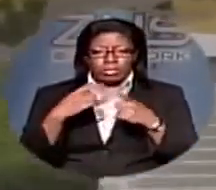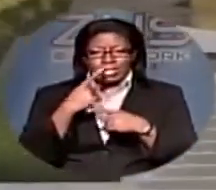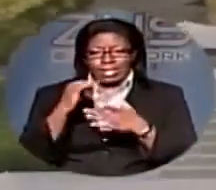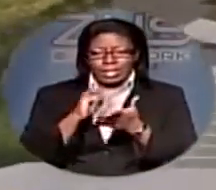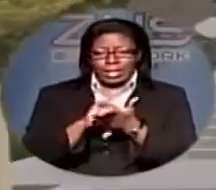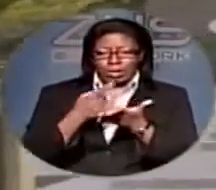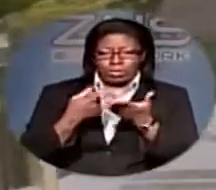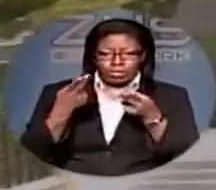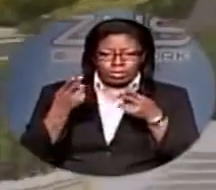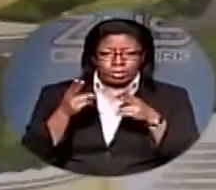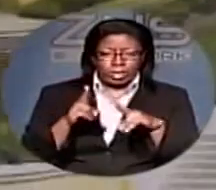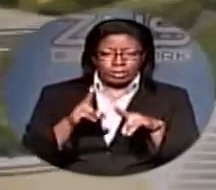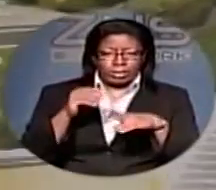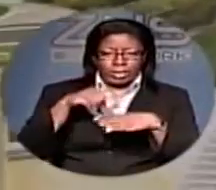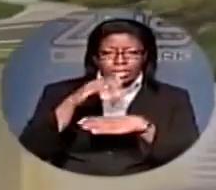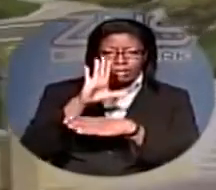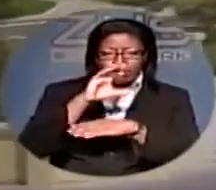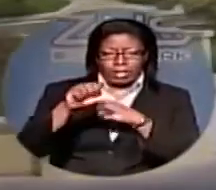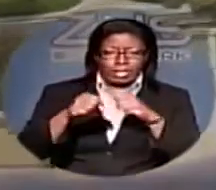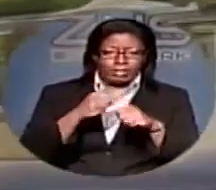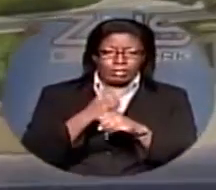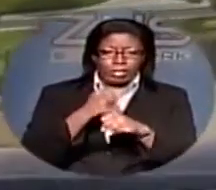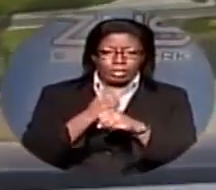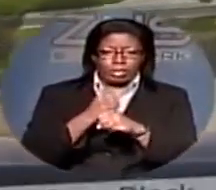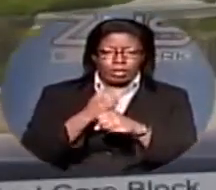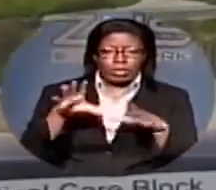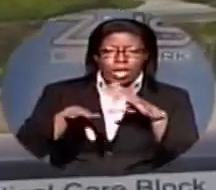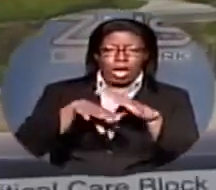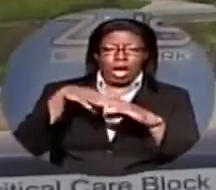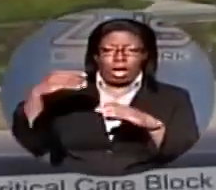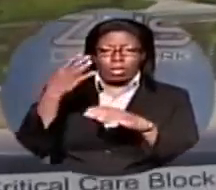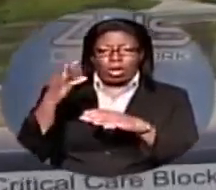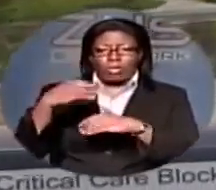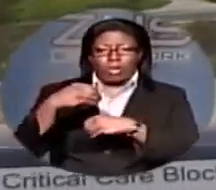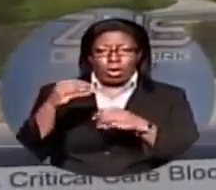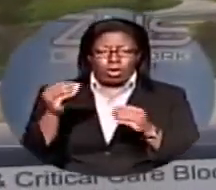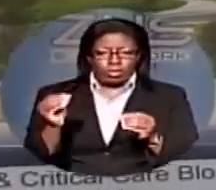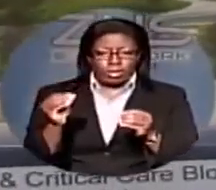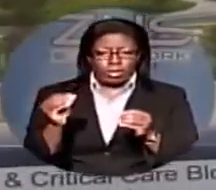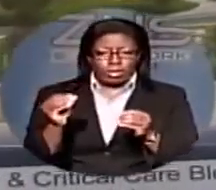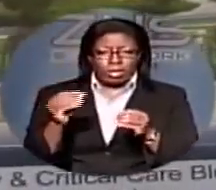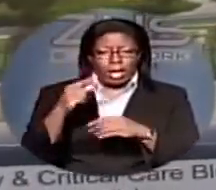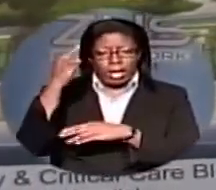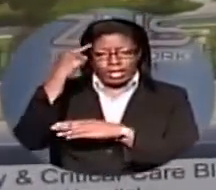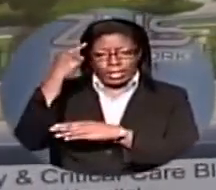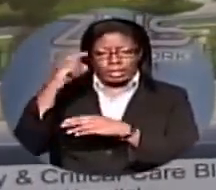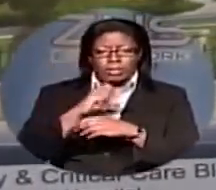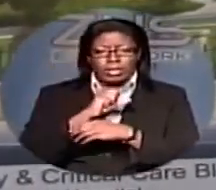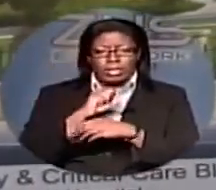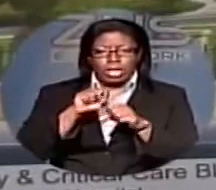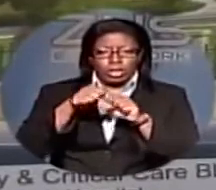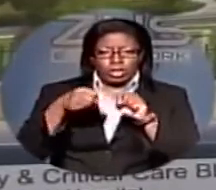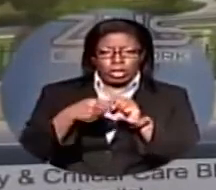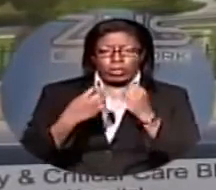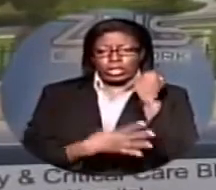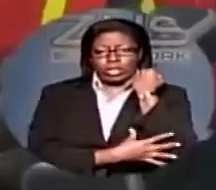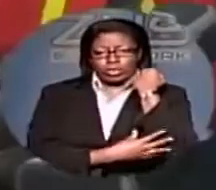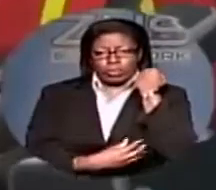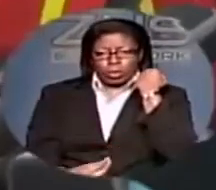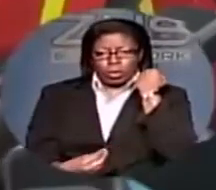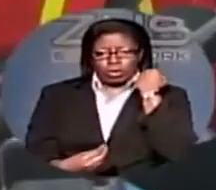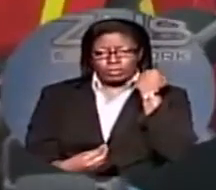that regard in the 5 years I was out of office. Unbelievably so. Unthinkably so. It is the poor in the